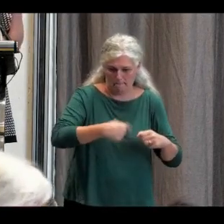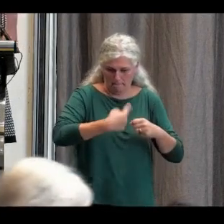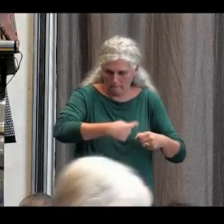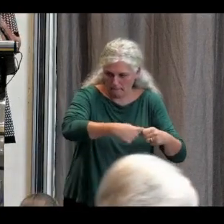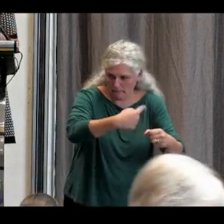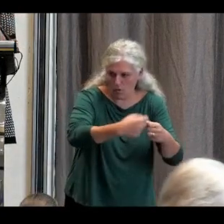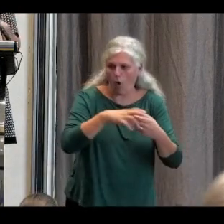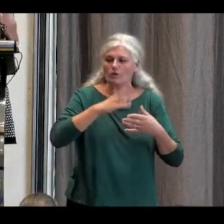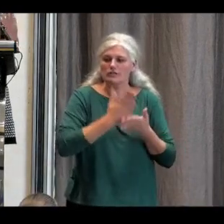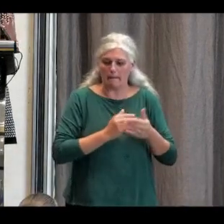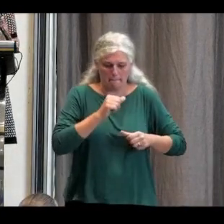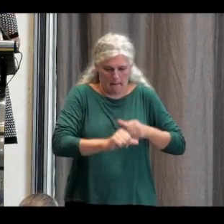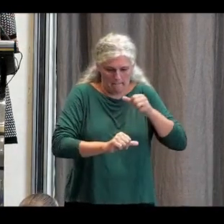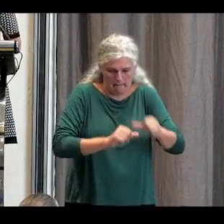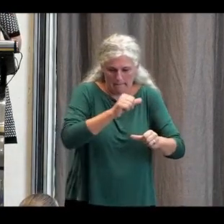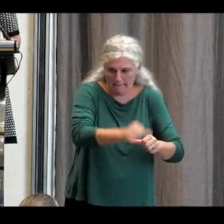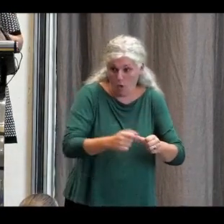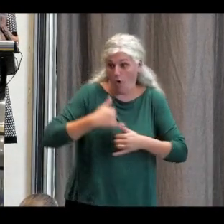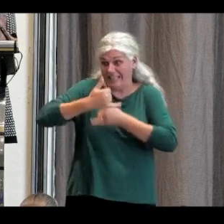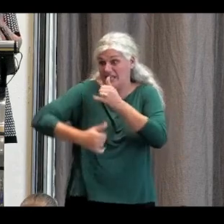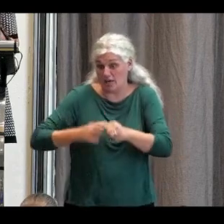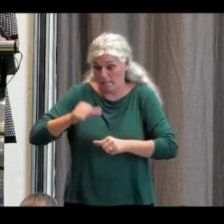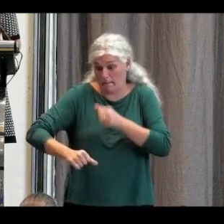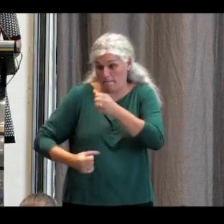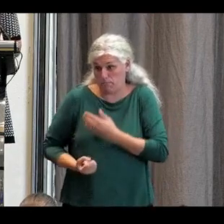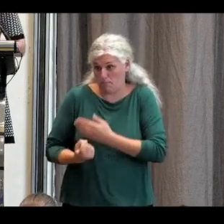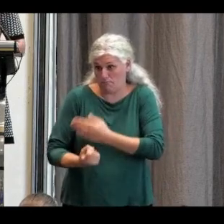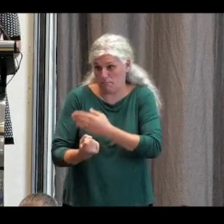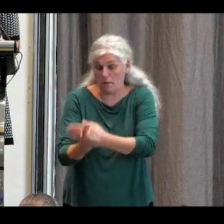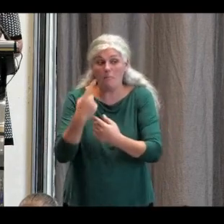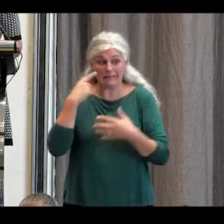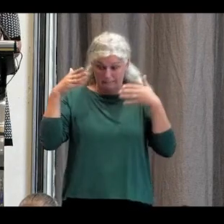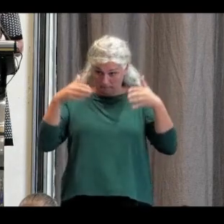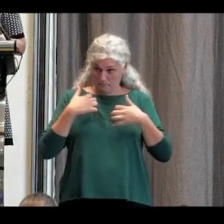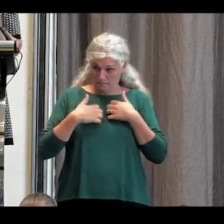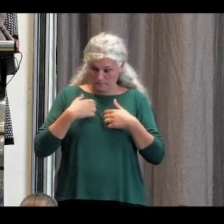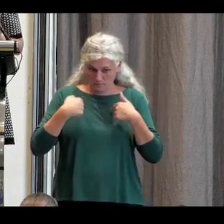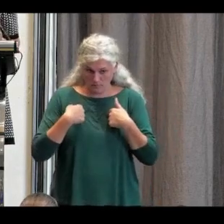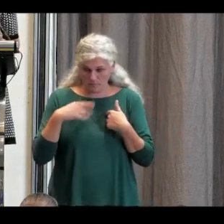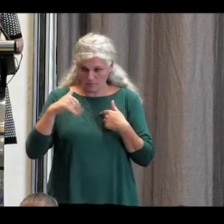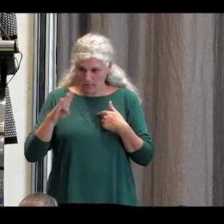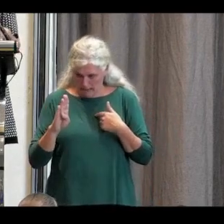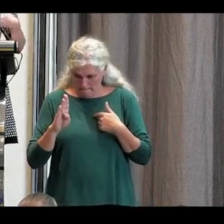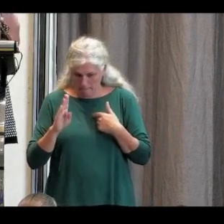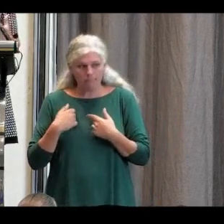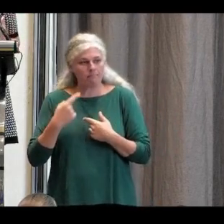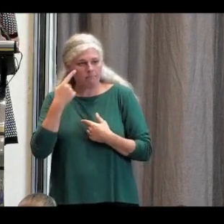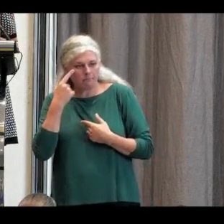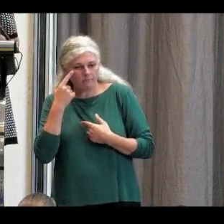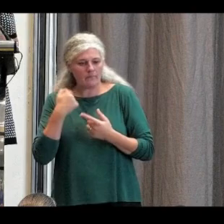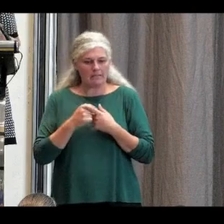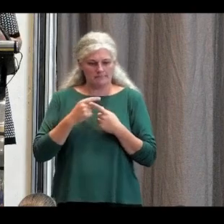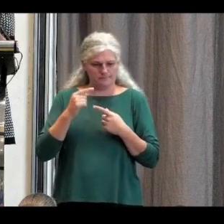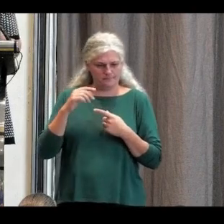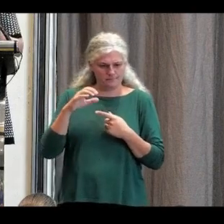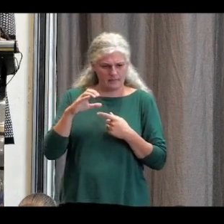have some rhythms that they have annual cycles. But what I'm very interested in my lab is to look at the circadian